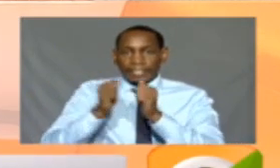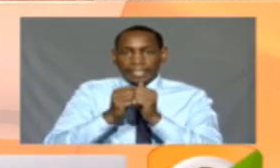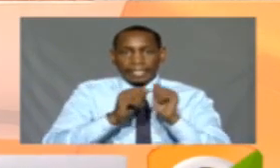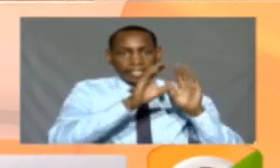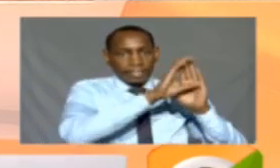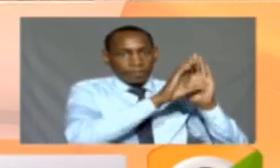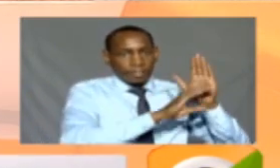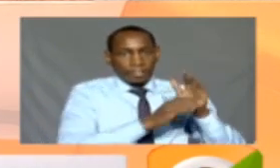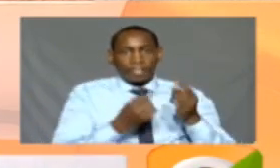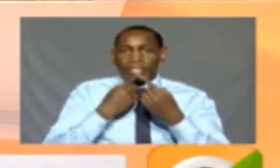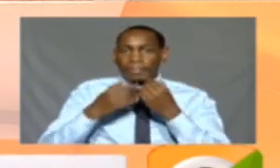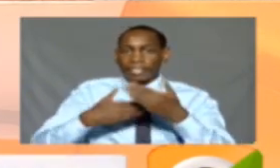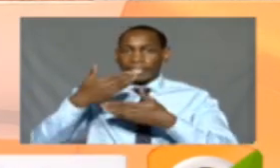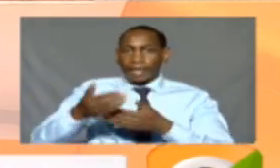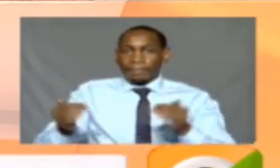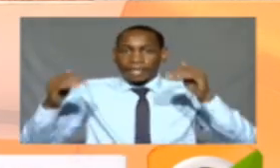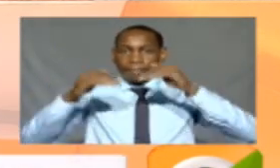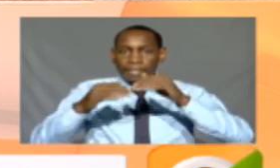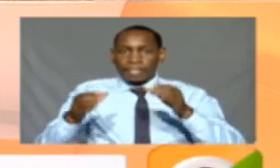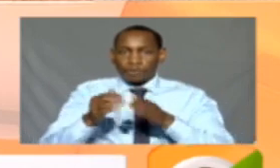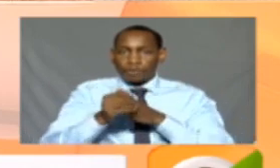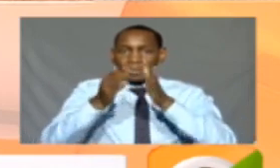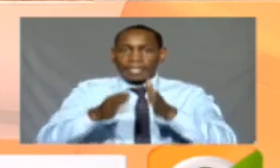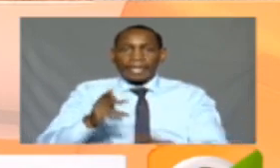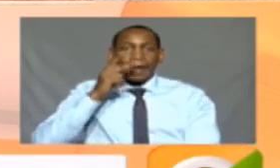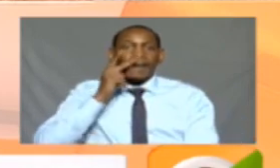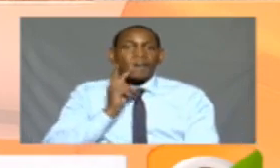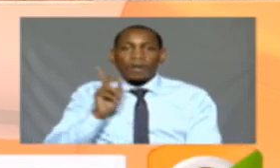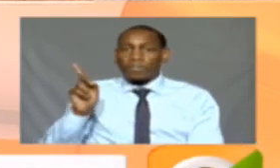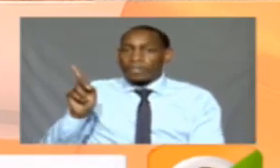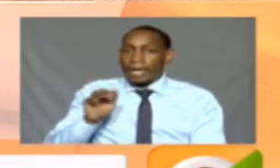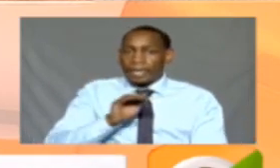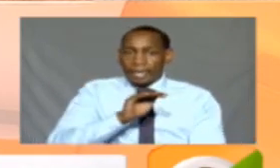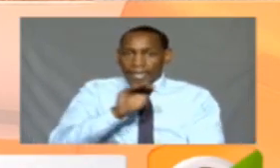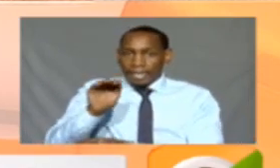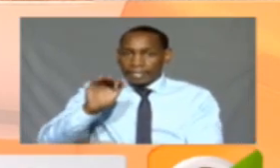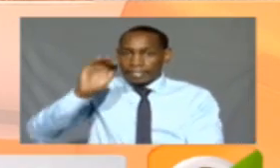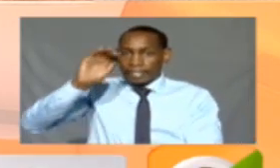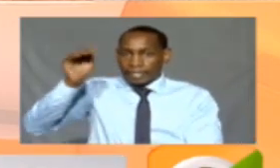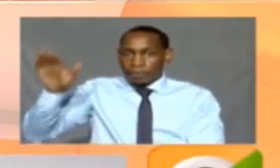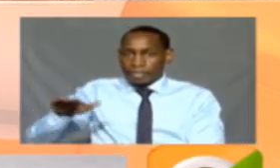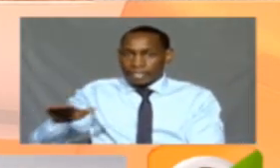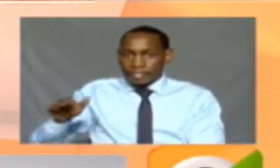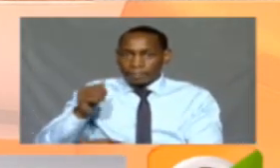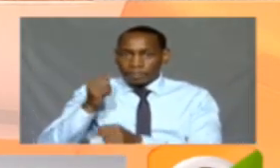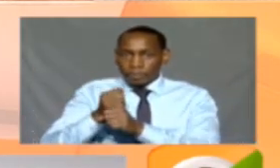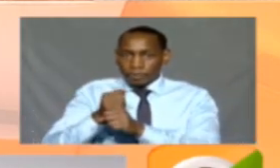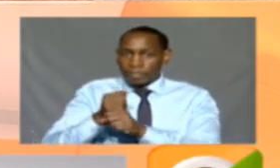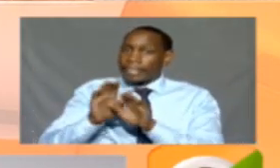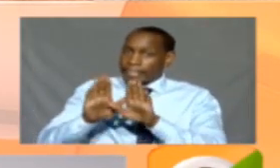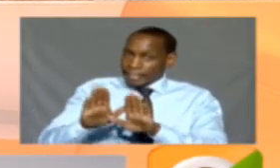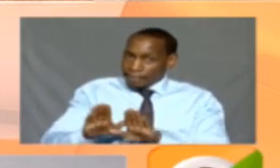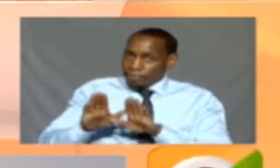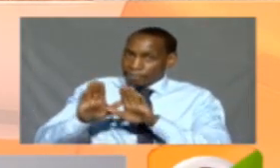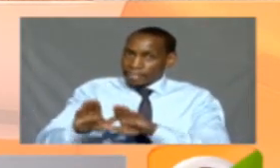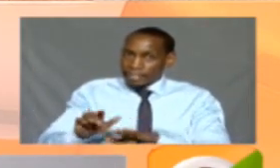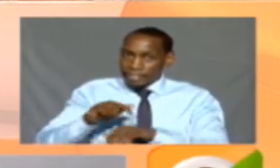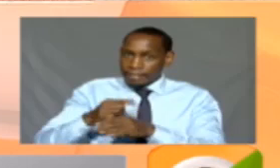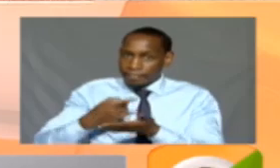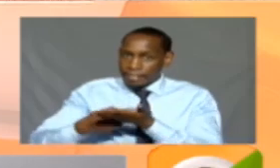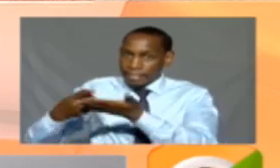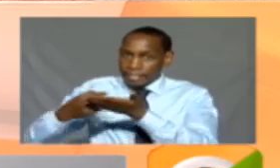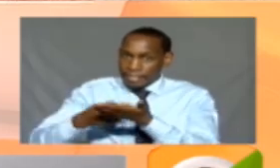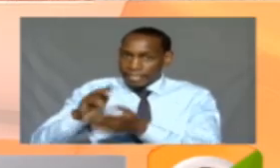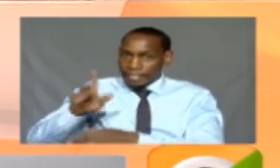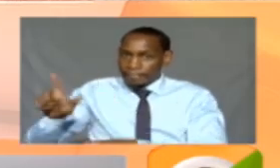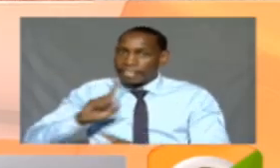Speaking after a neck meeting, party leader Kalonzo Musyoka has called on county assemblies to exercise caution while considering the bill.